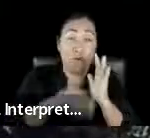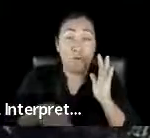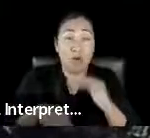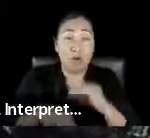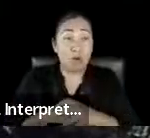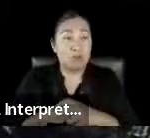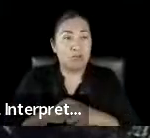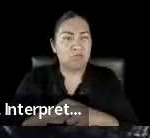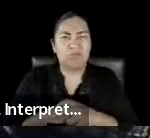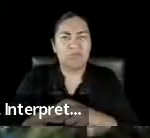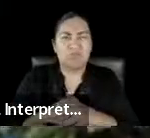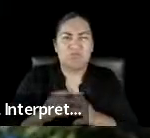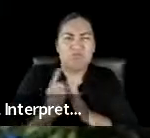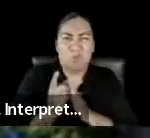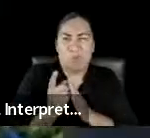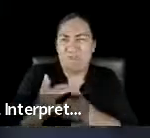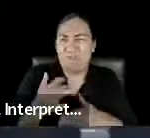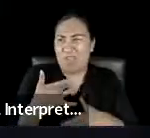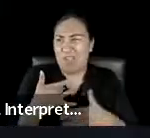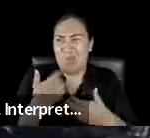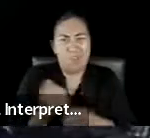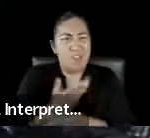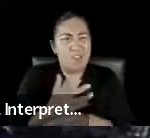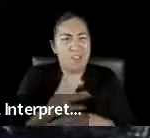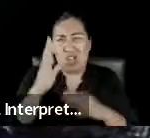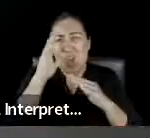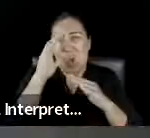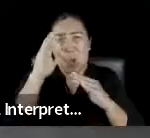where everything just felt so hopeless, until